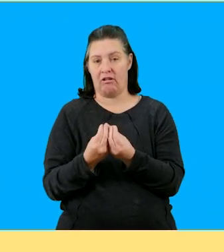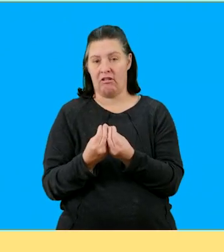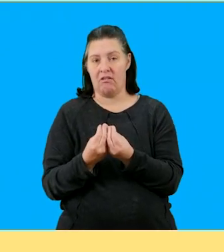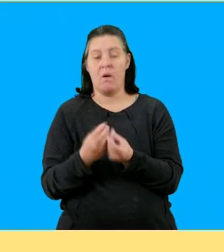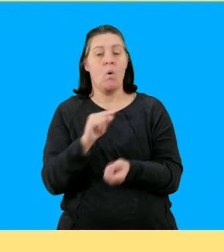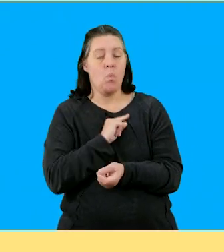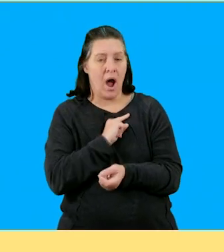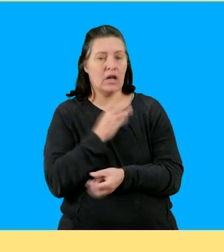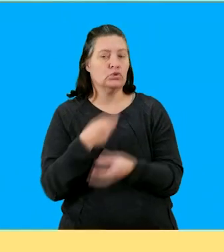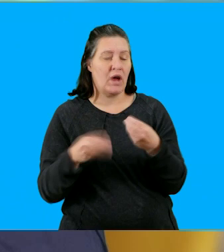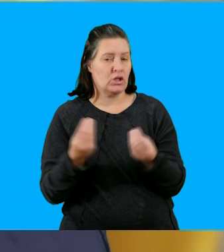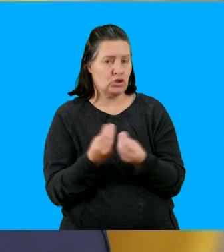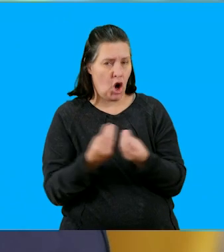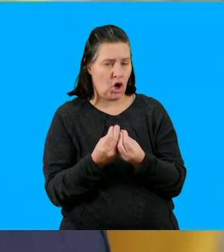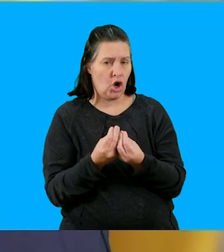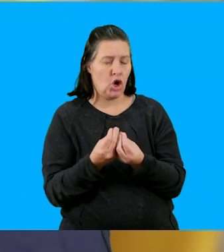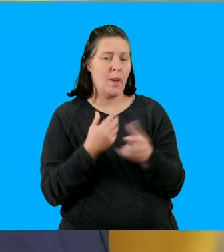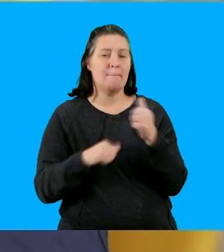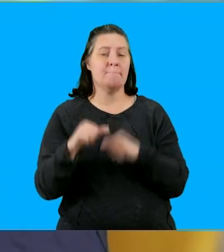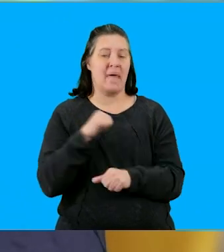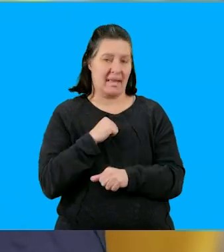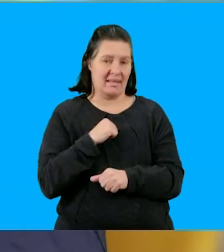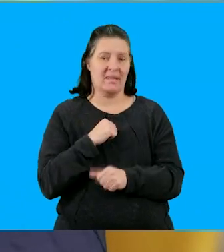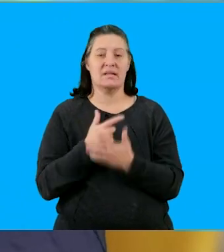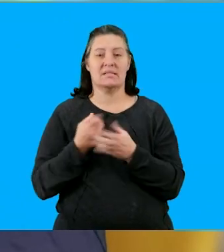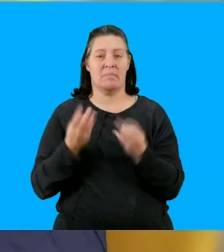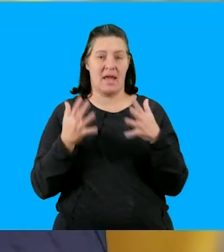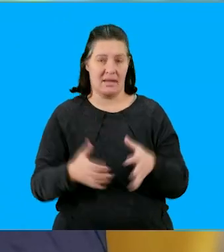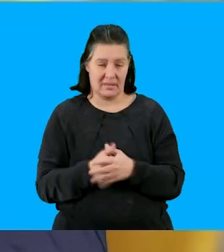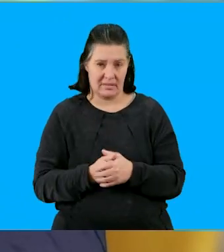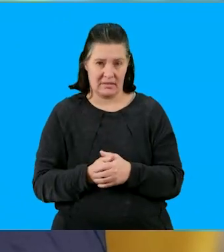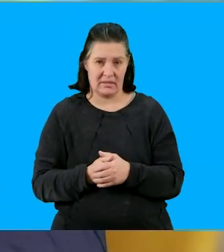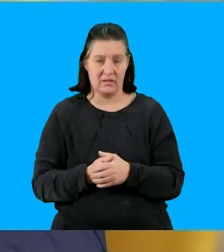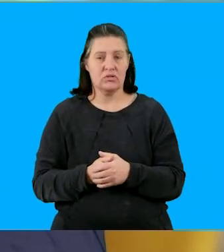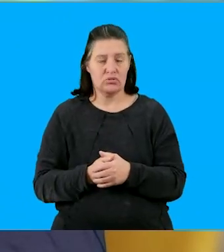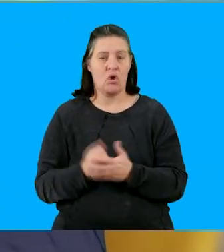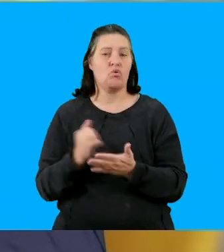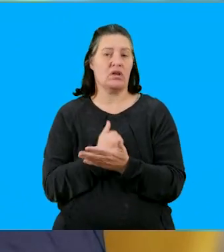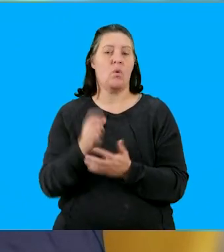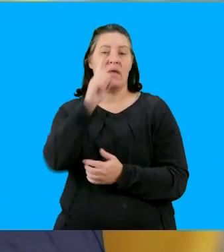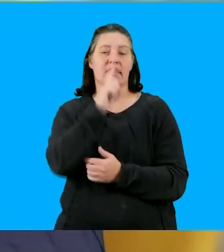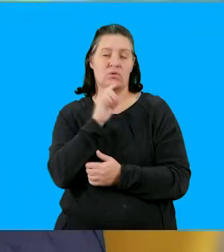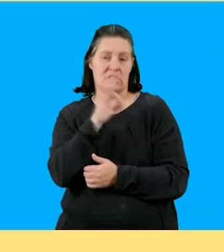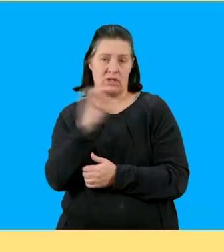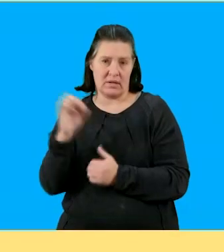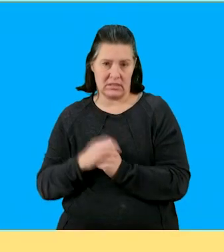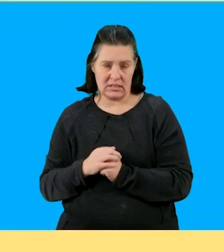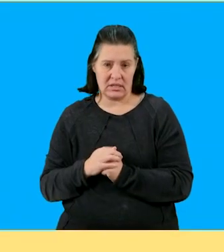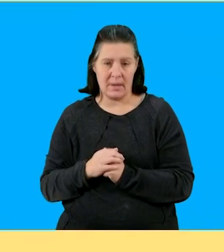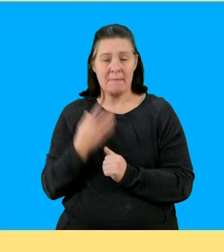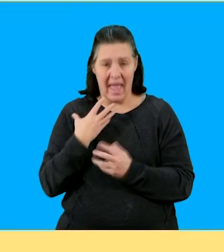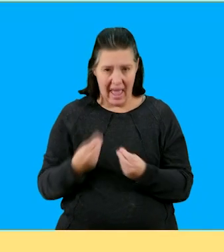there is trading stock that has been returned back to the supplier. So I'll credit it with 1,300. I